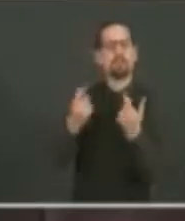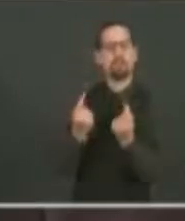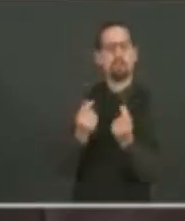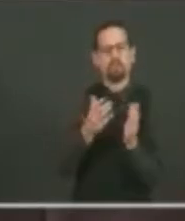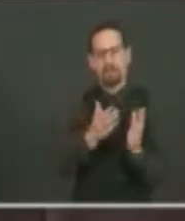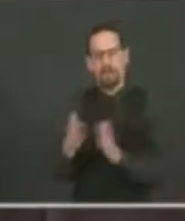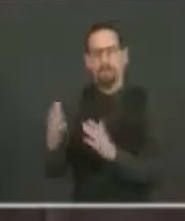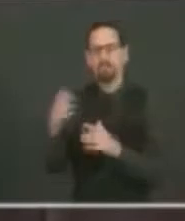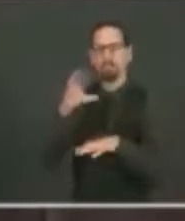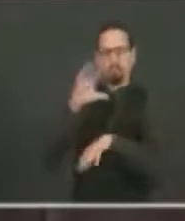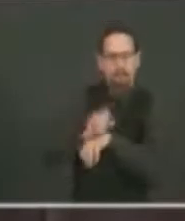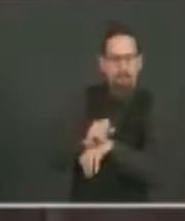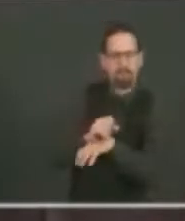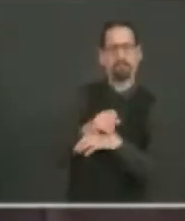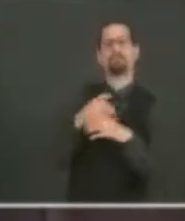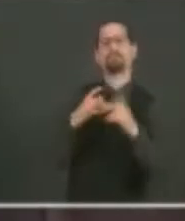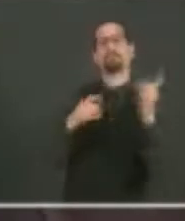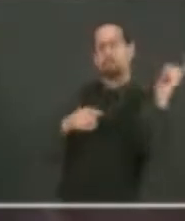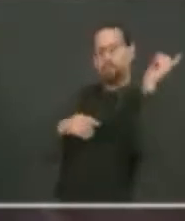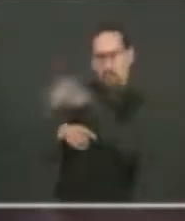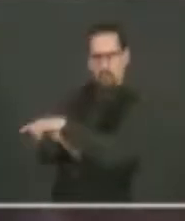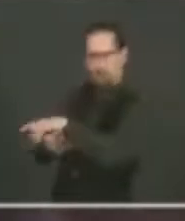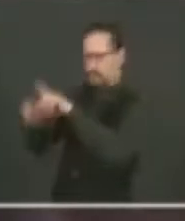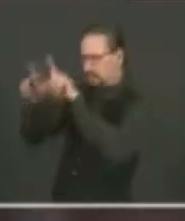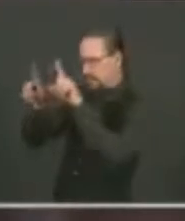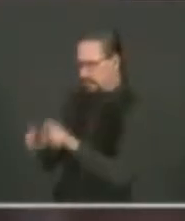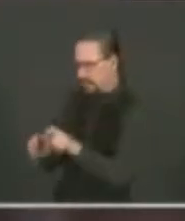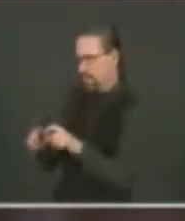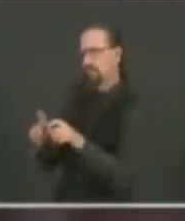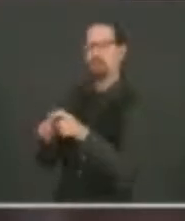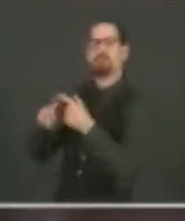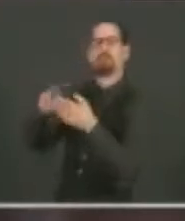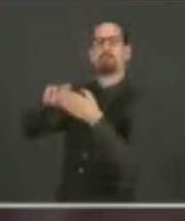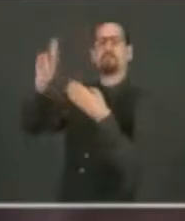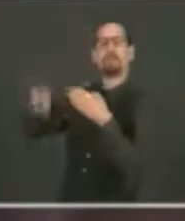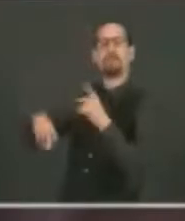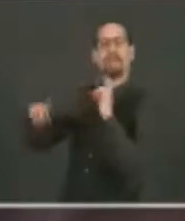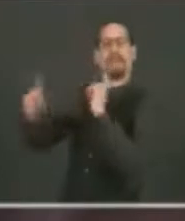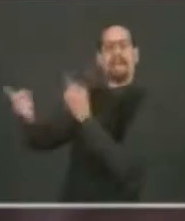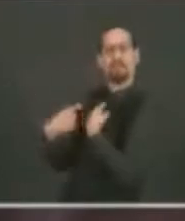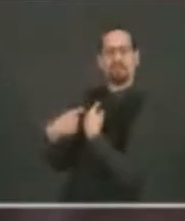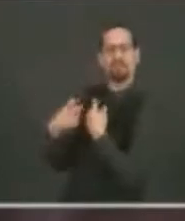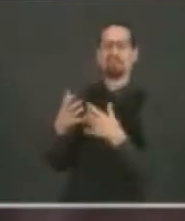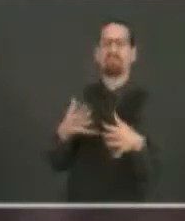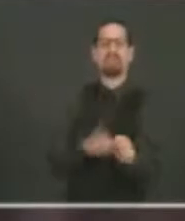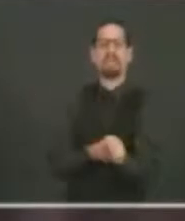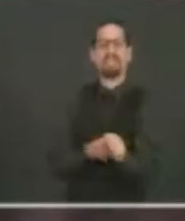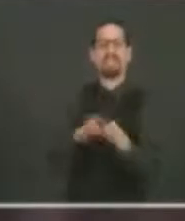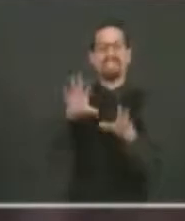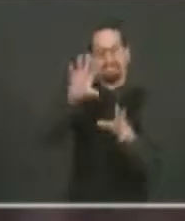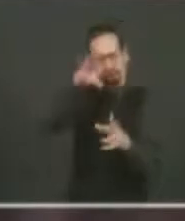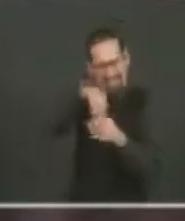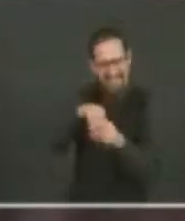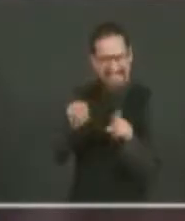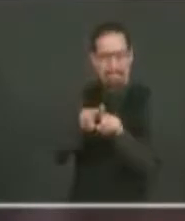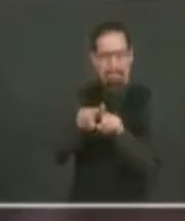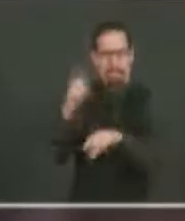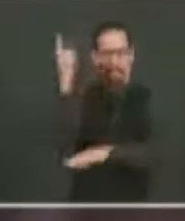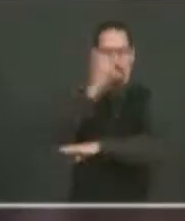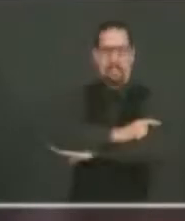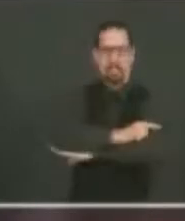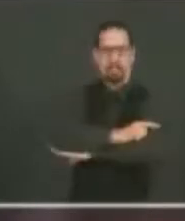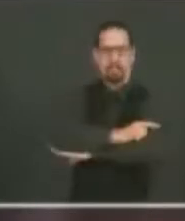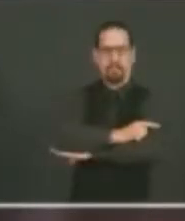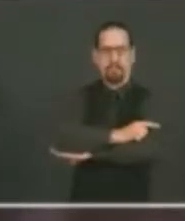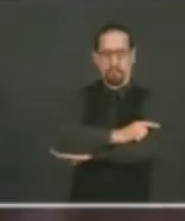get tested so that we can respond quickly. Our testing system is unique. It's fast,